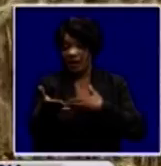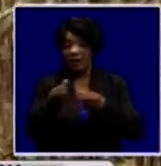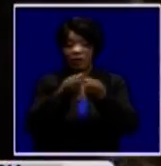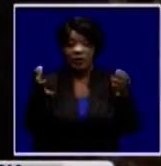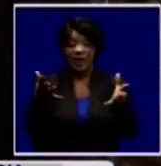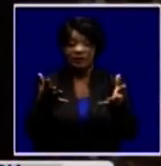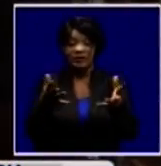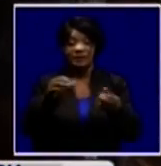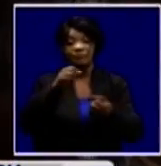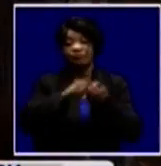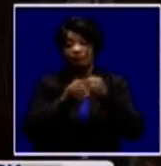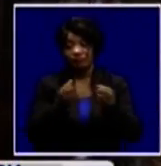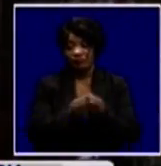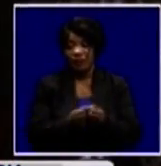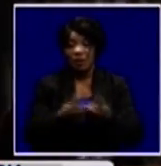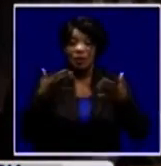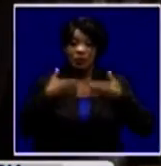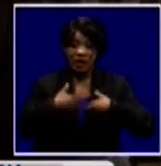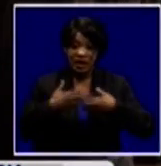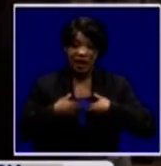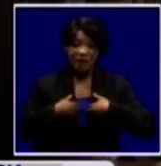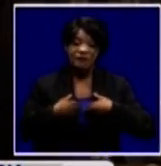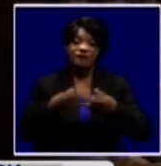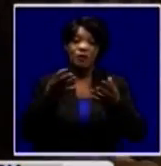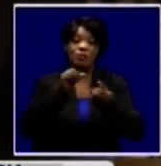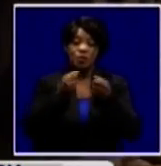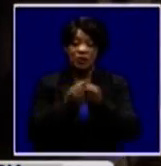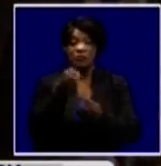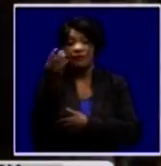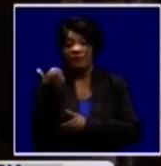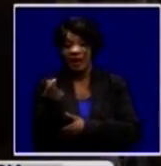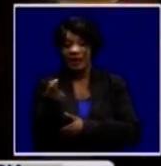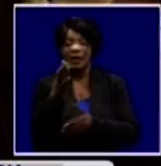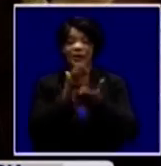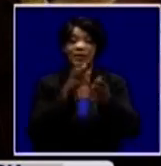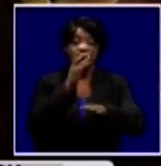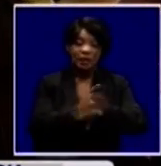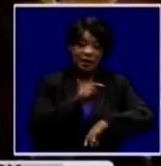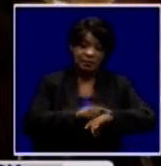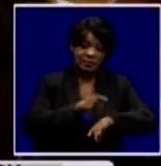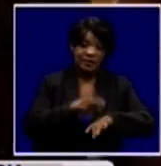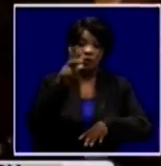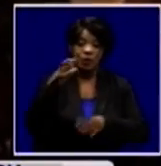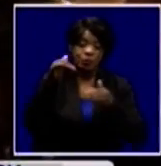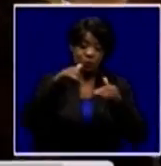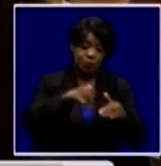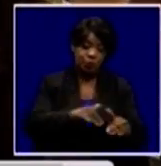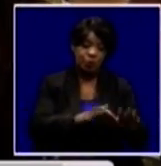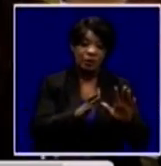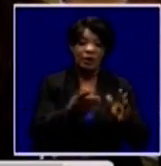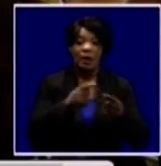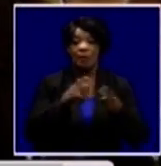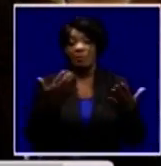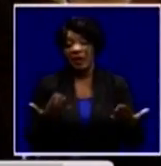rates, increased cost of production and depreciation of the kwacha, among others. Last year I was selling my wheat for $385, and again this year I'm selling